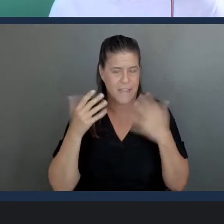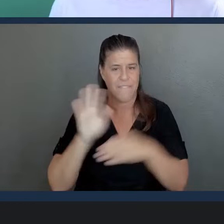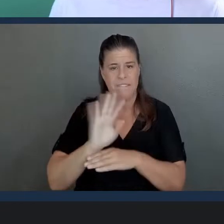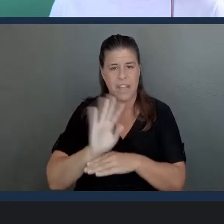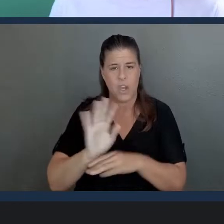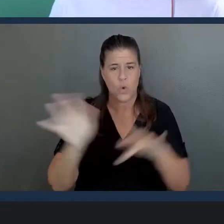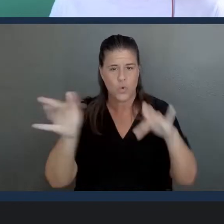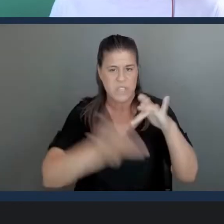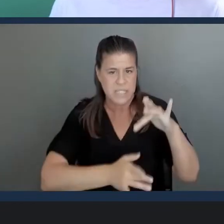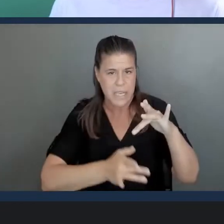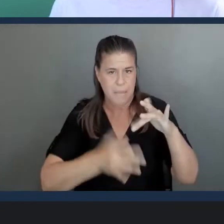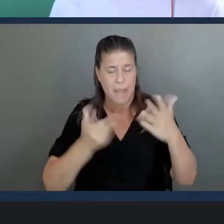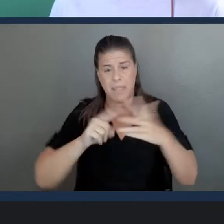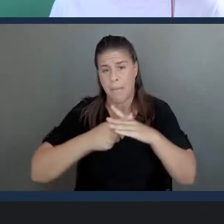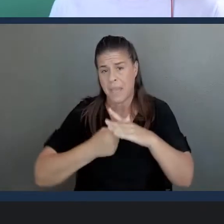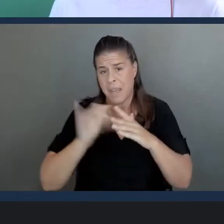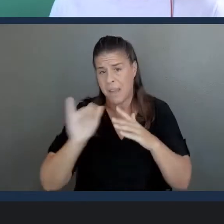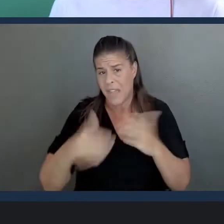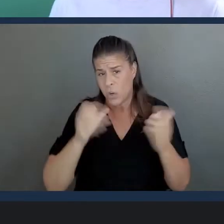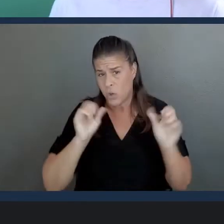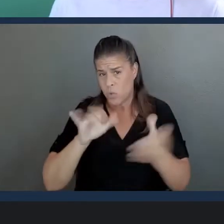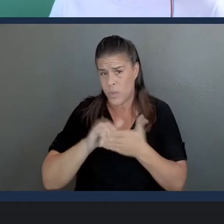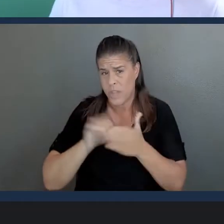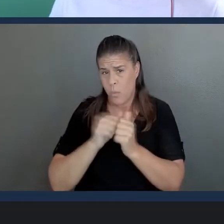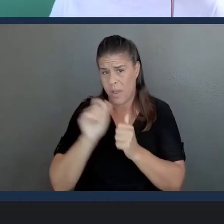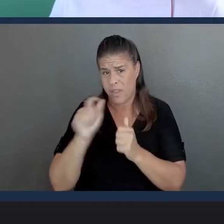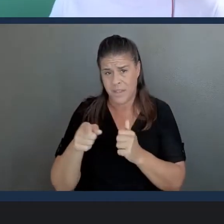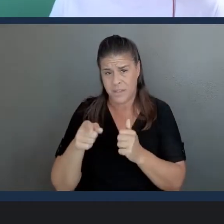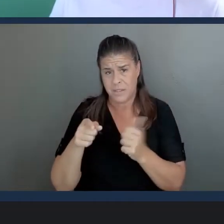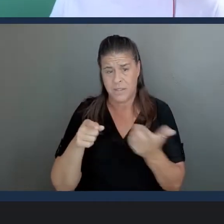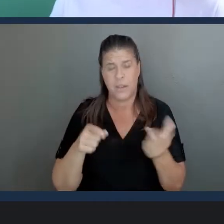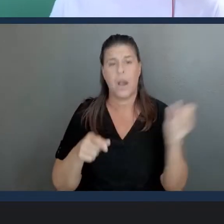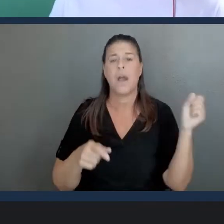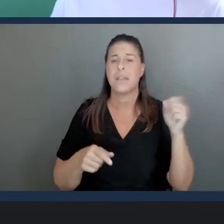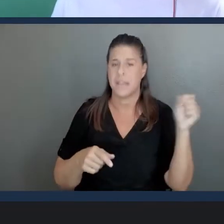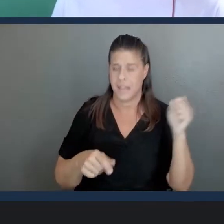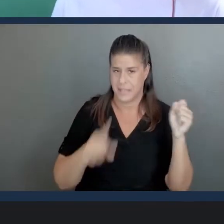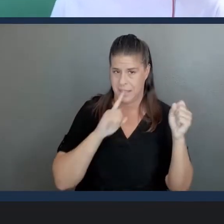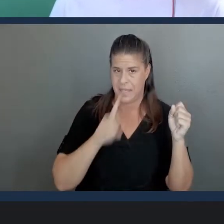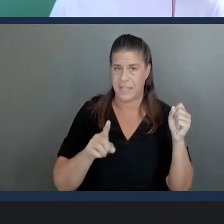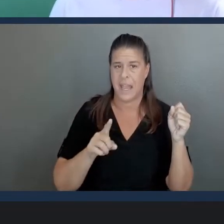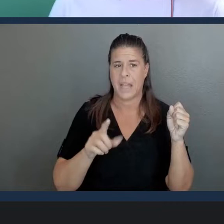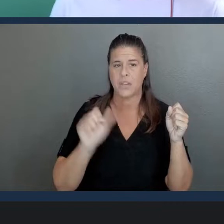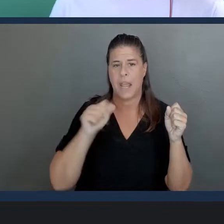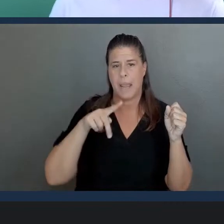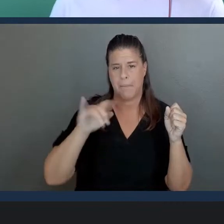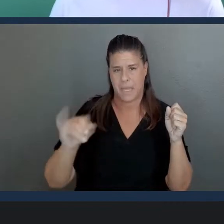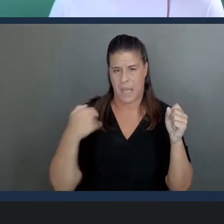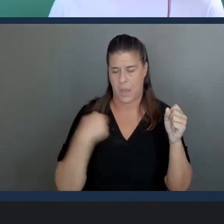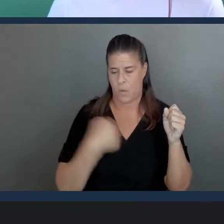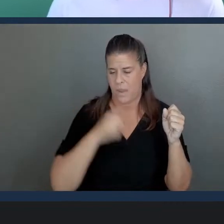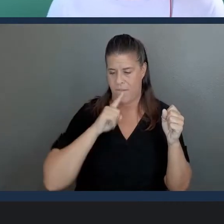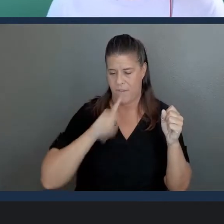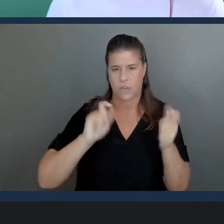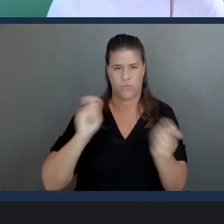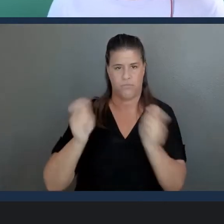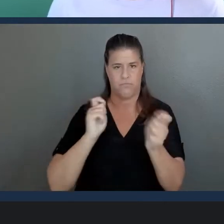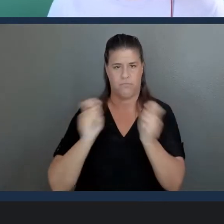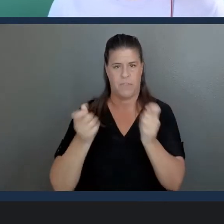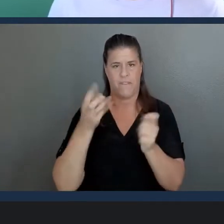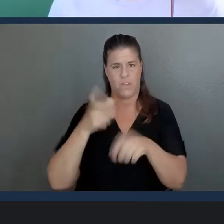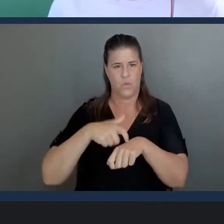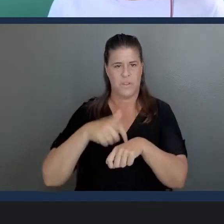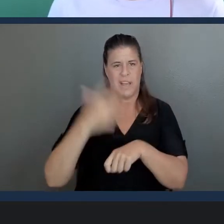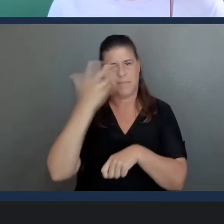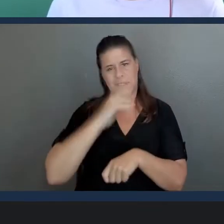that? Is it possible to do that with Amazon Rekognition? Yeah, and that's actually an API that we've actually iterated a couple times, like similar